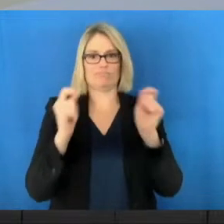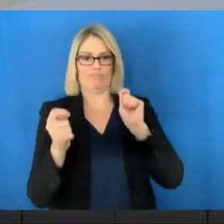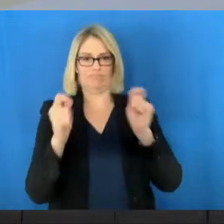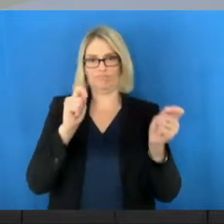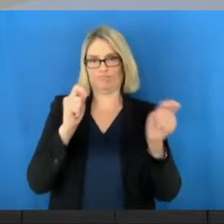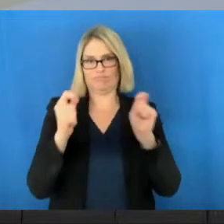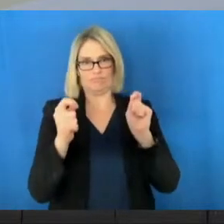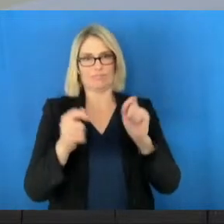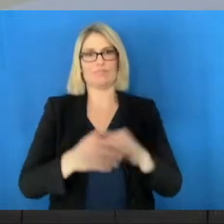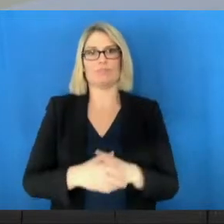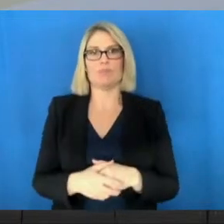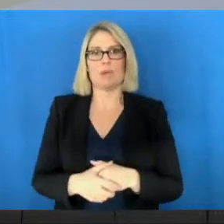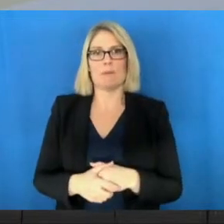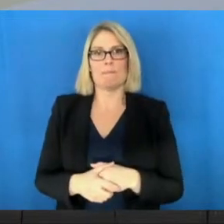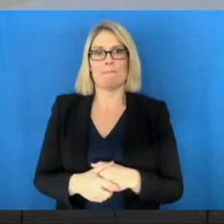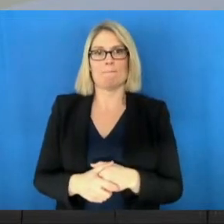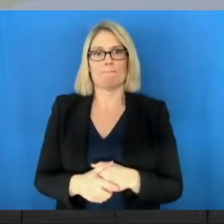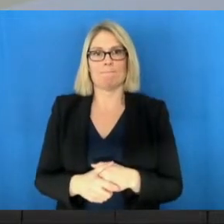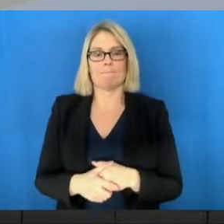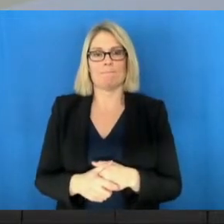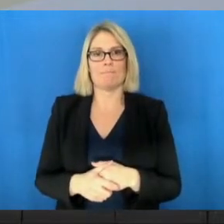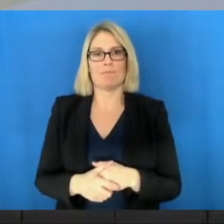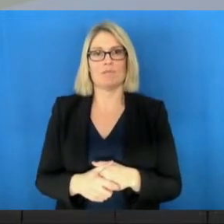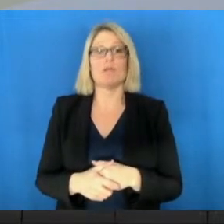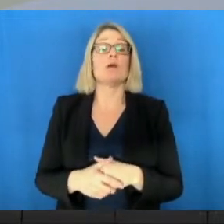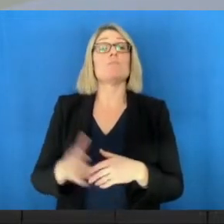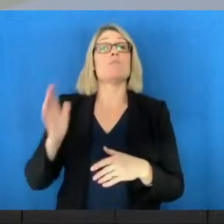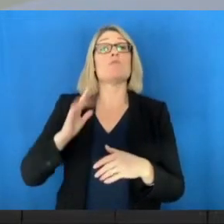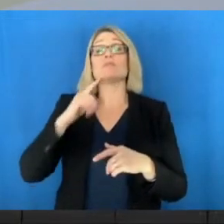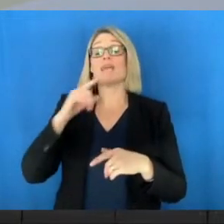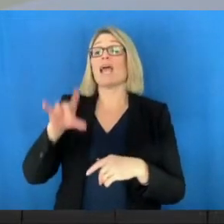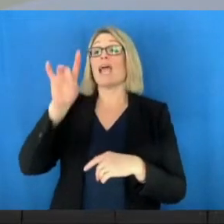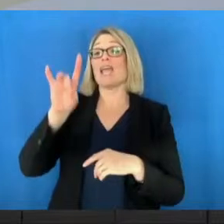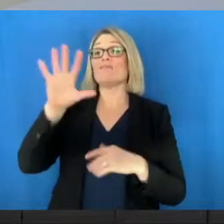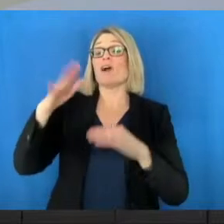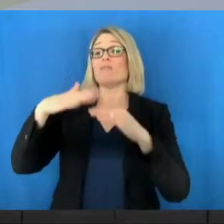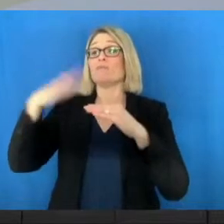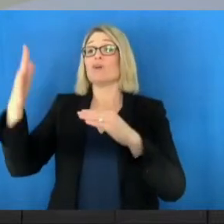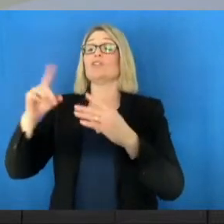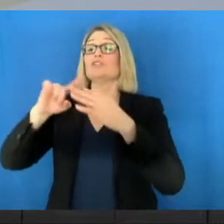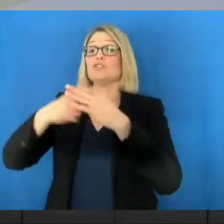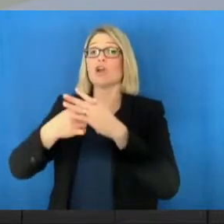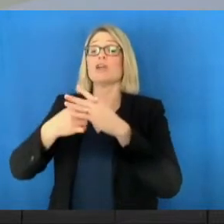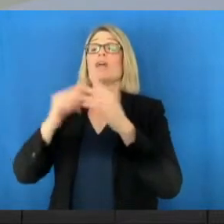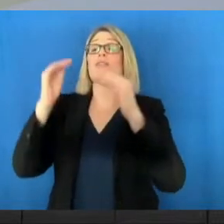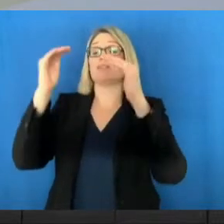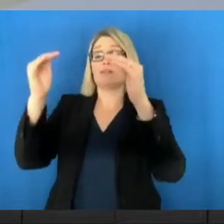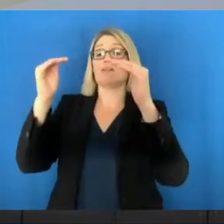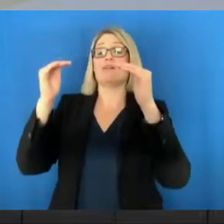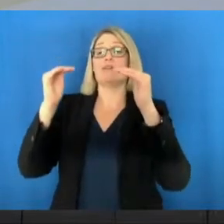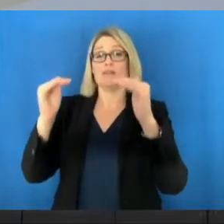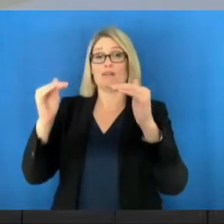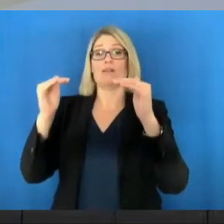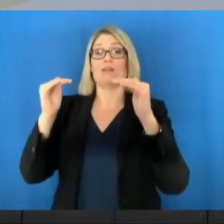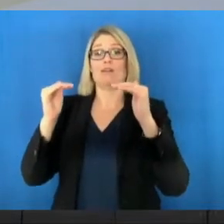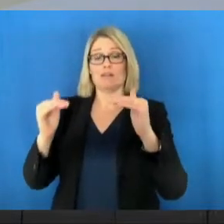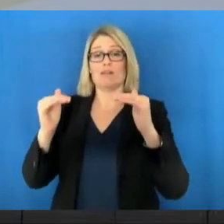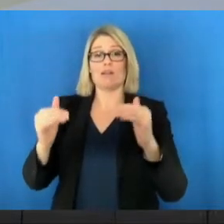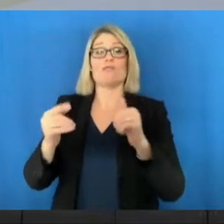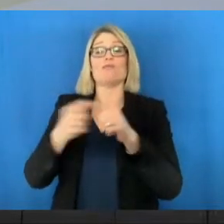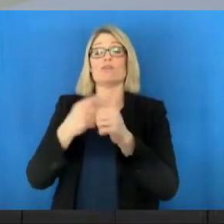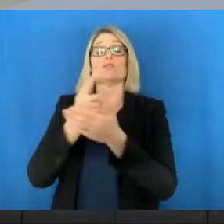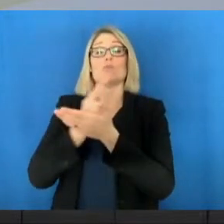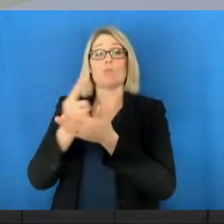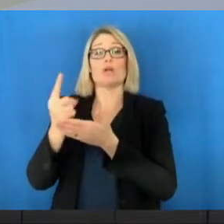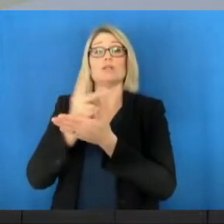like in hindsight, could we have said only those 85 years of age and older to start with, and for the first couple of weeks, and then